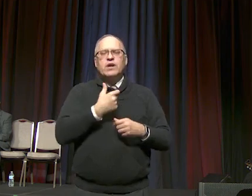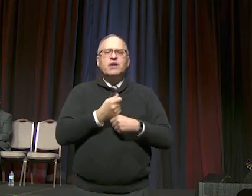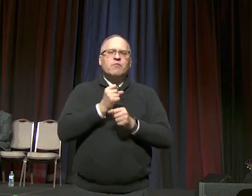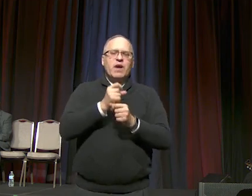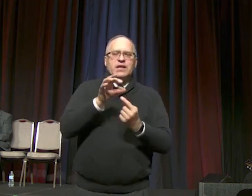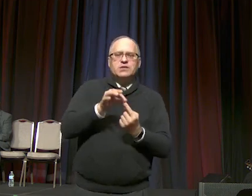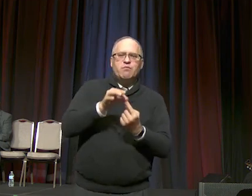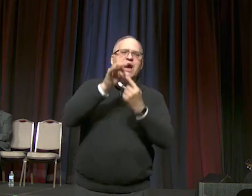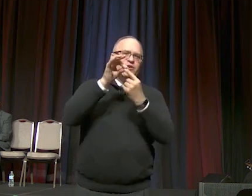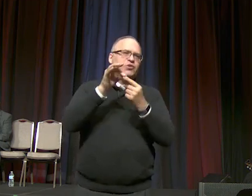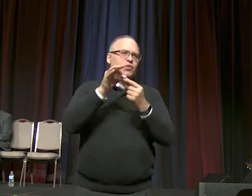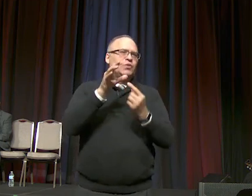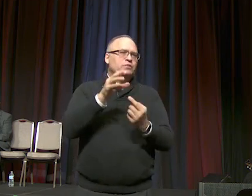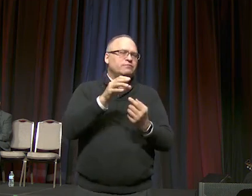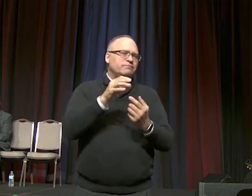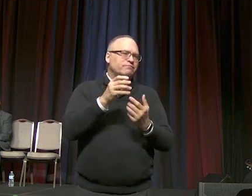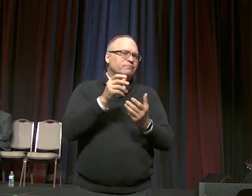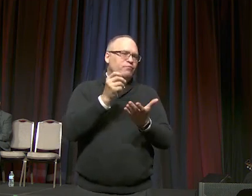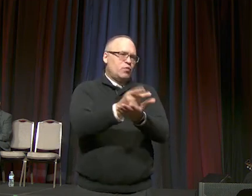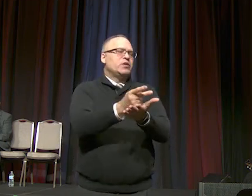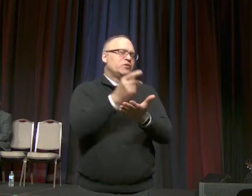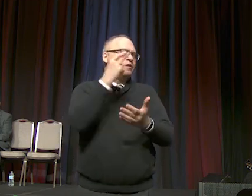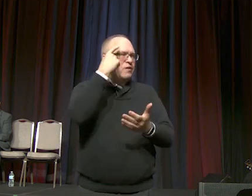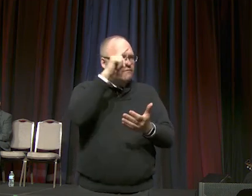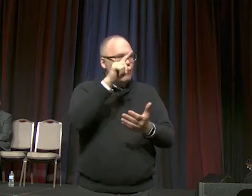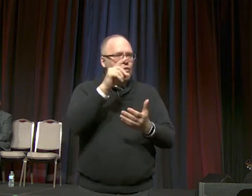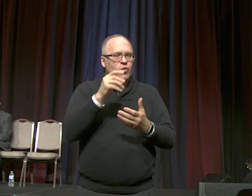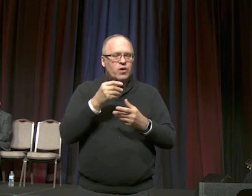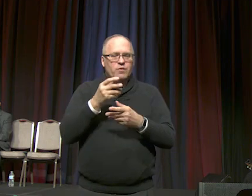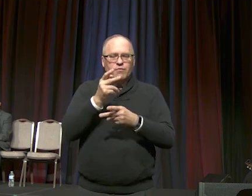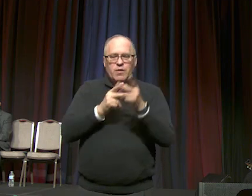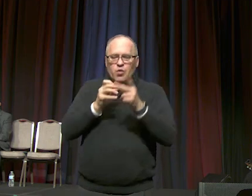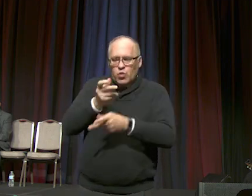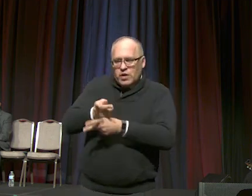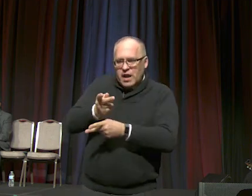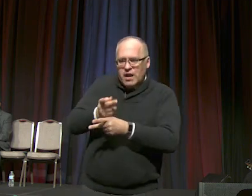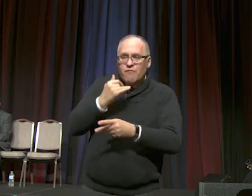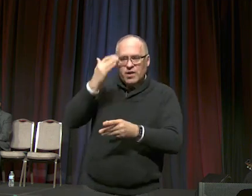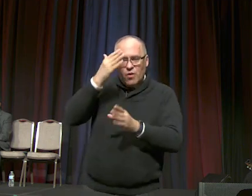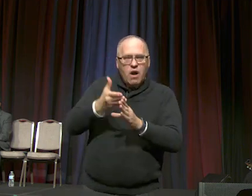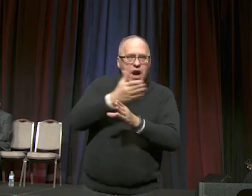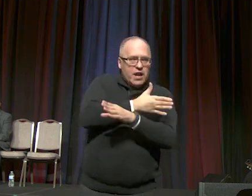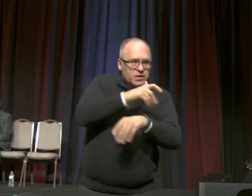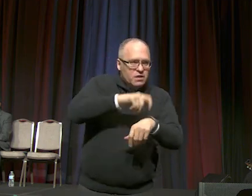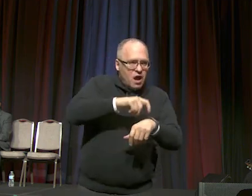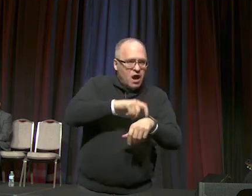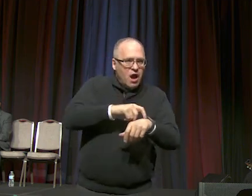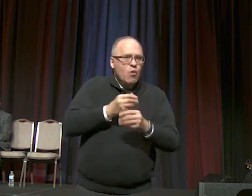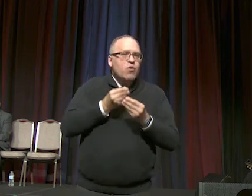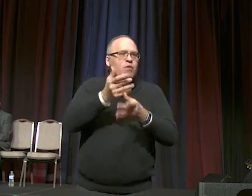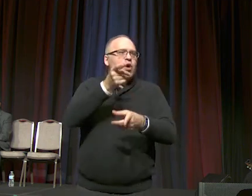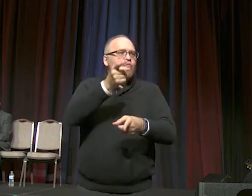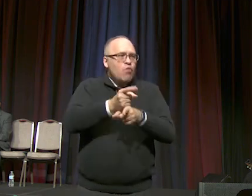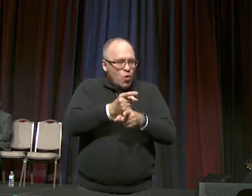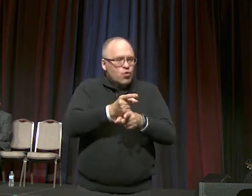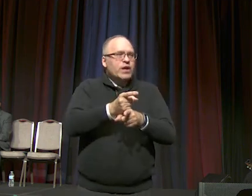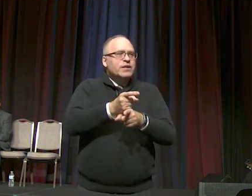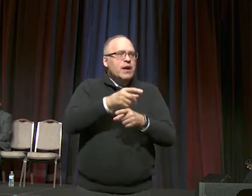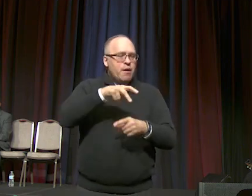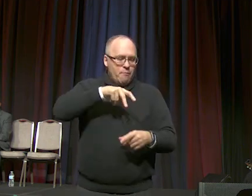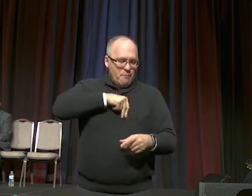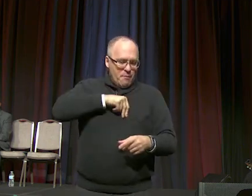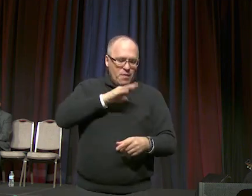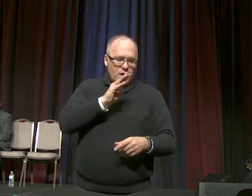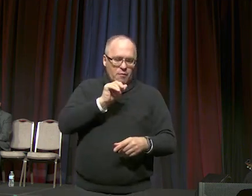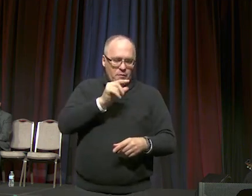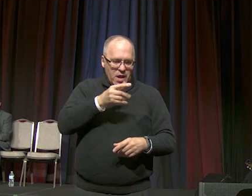for caregivers. As long as I know it ahead of time, we will badge them appropriately and so that they can connect with each other and